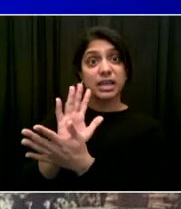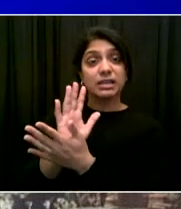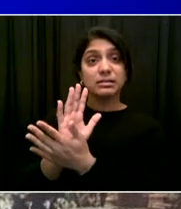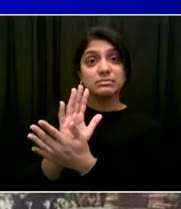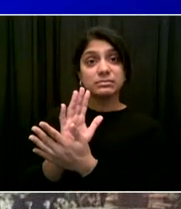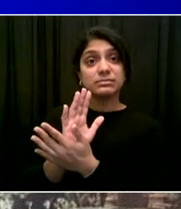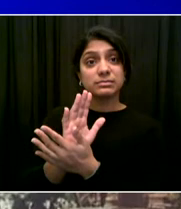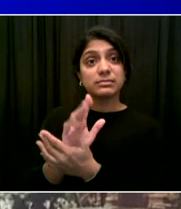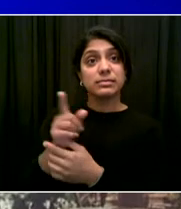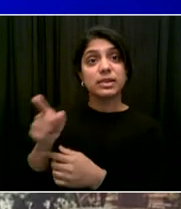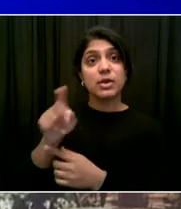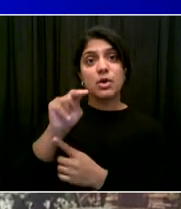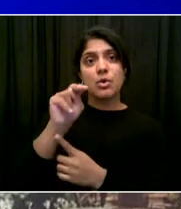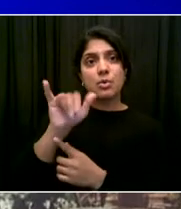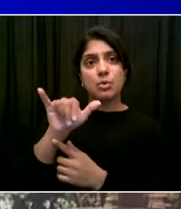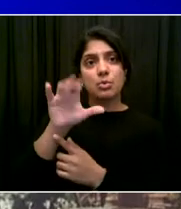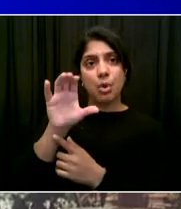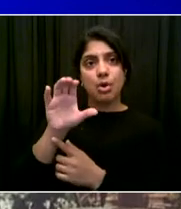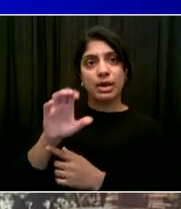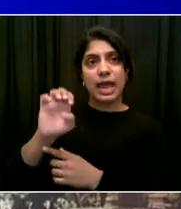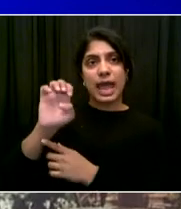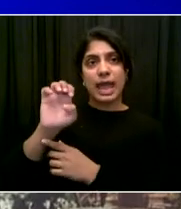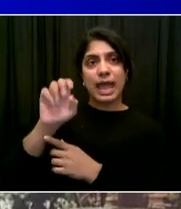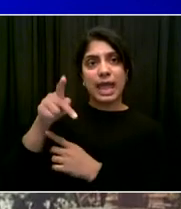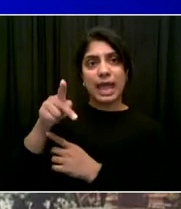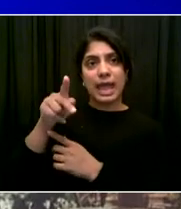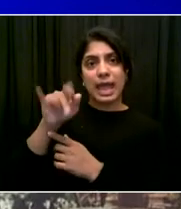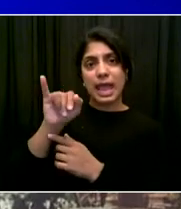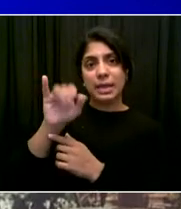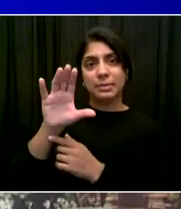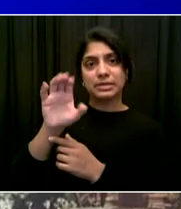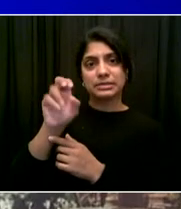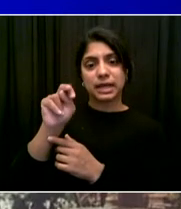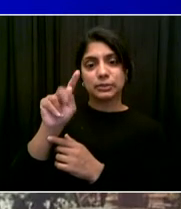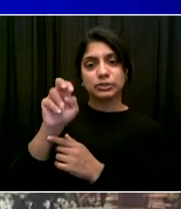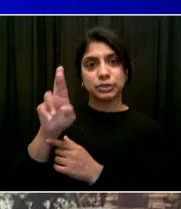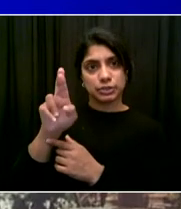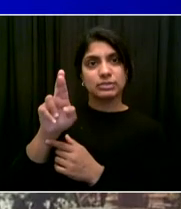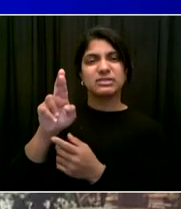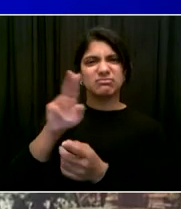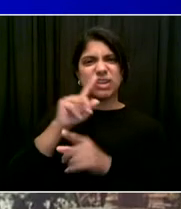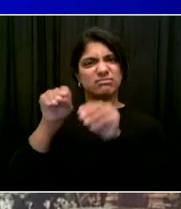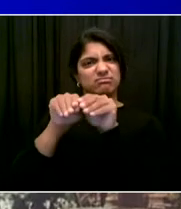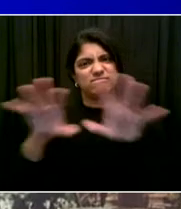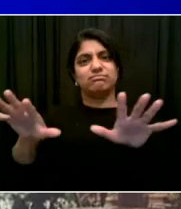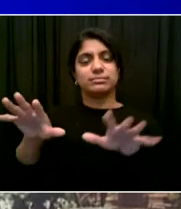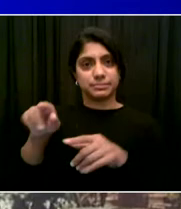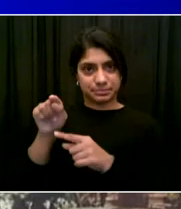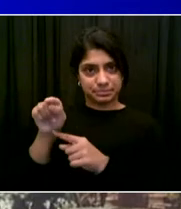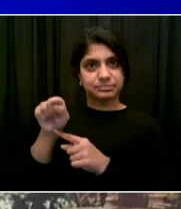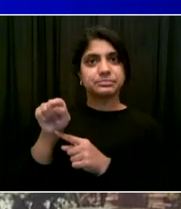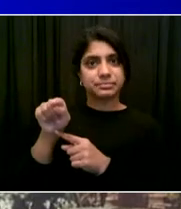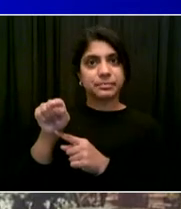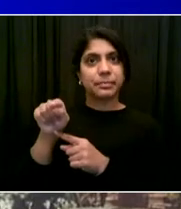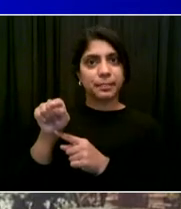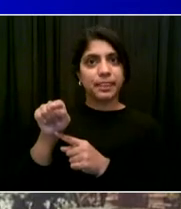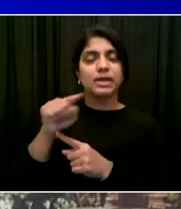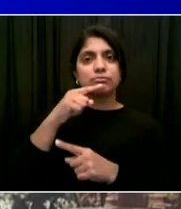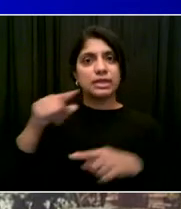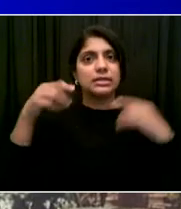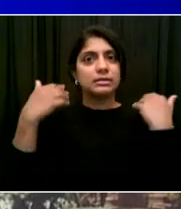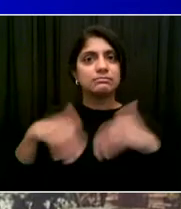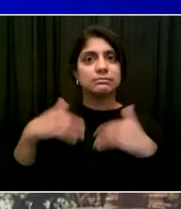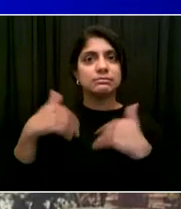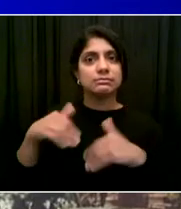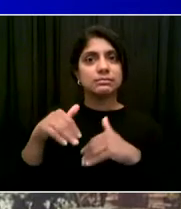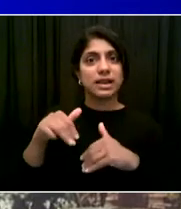in 9/11. And his voice is one of the truest voices of all New Yorkers. The way he